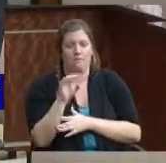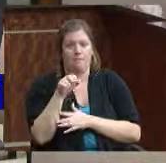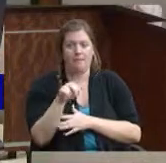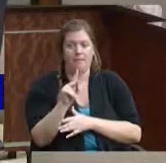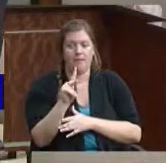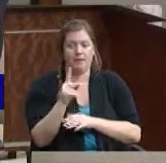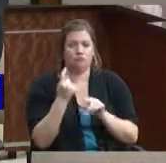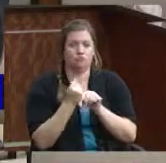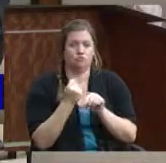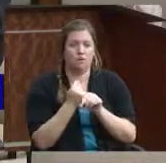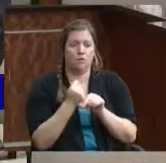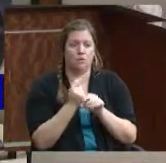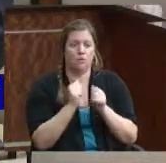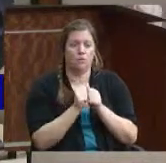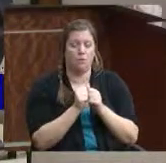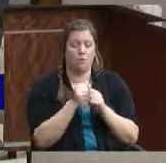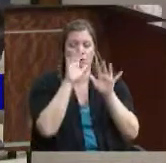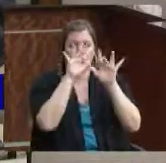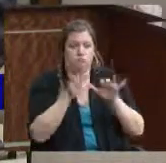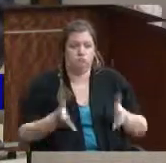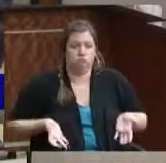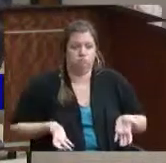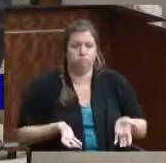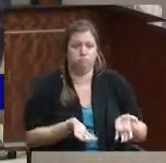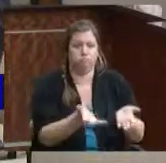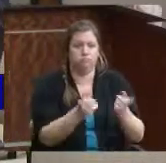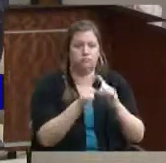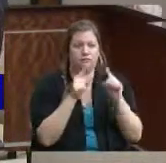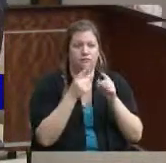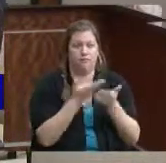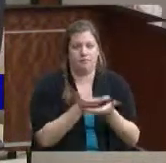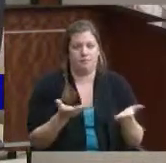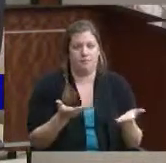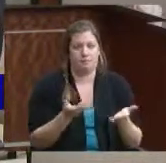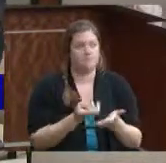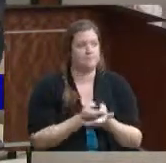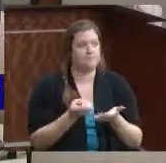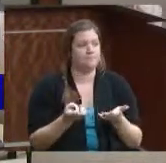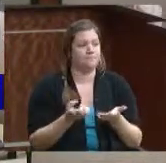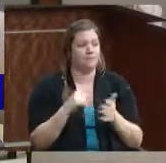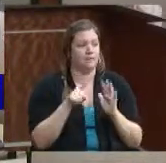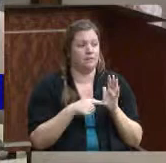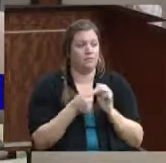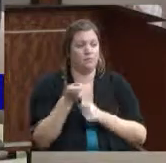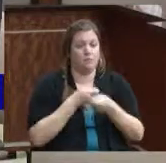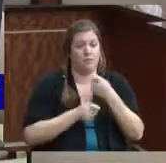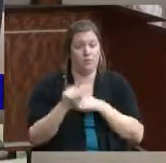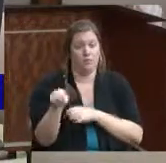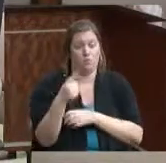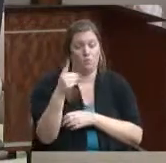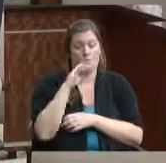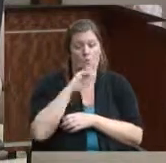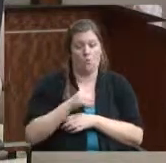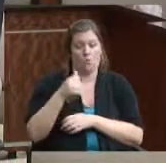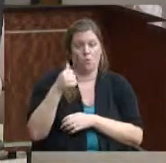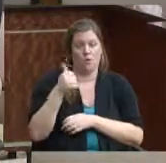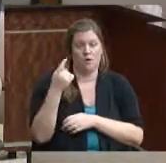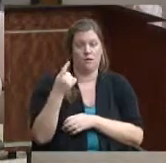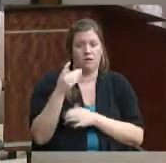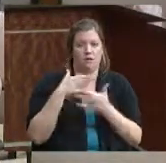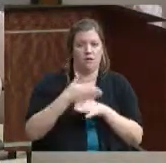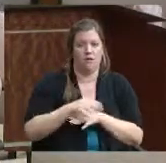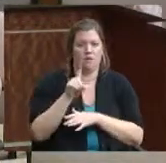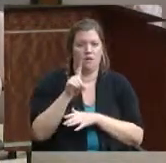come equipped with snow plows and various equipments like that. This will replace one of the older vehicles that has